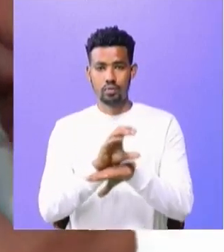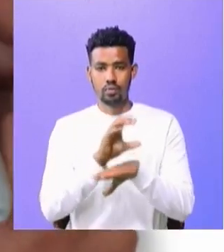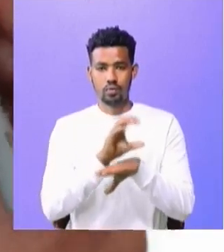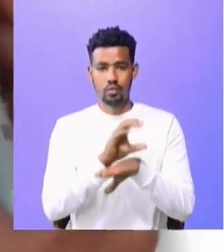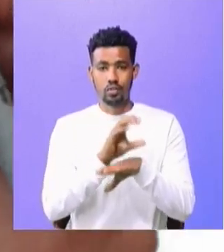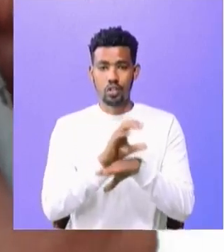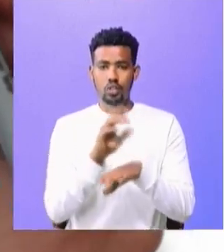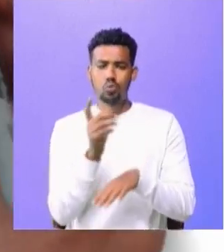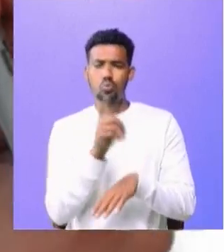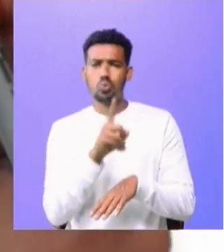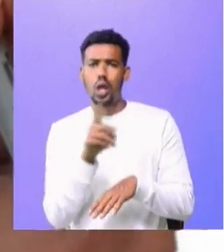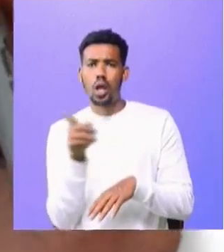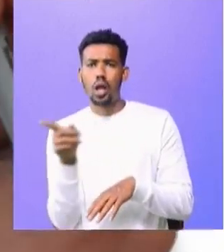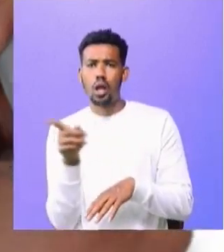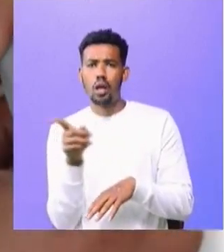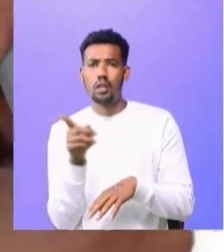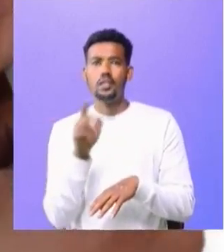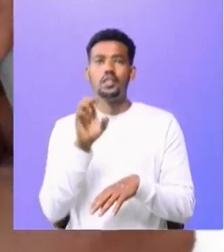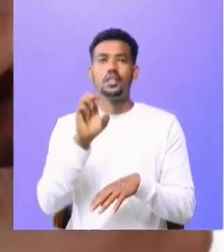churches.